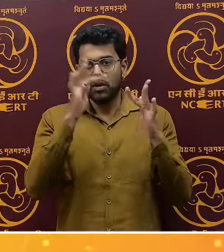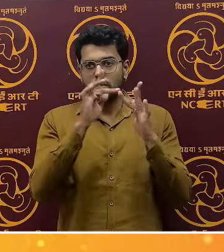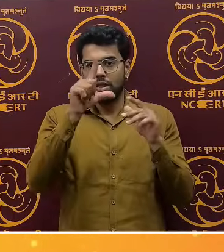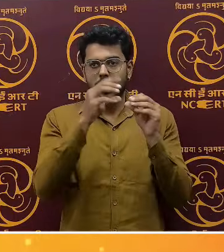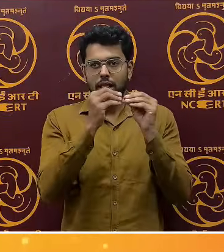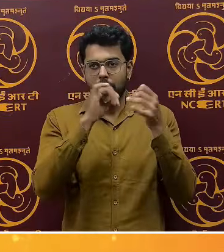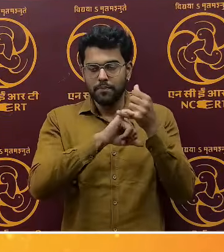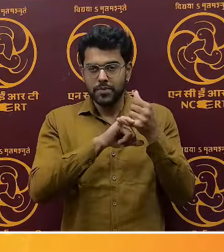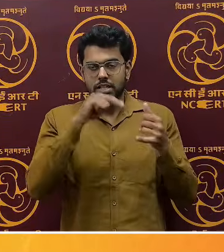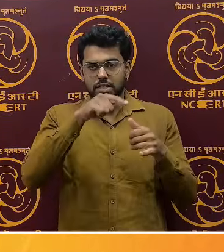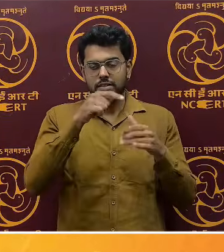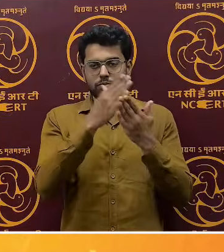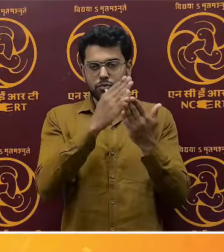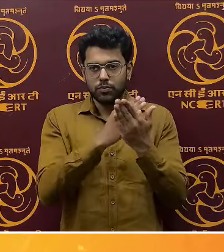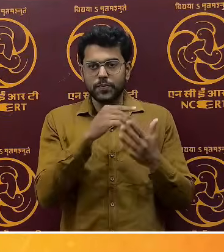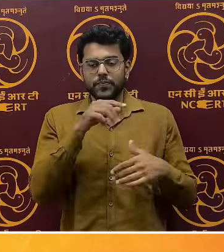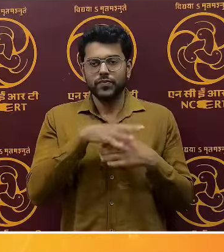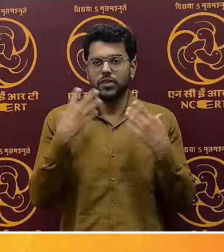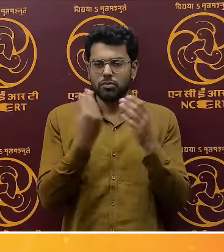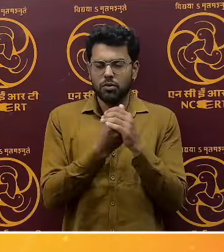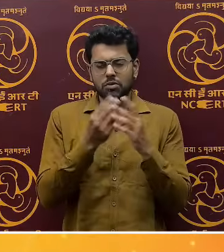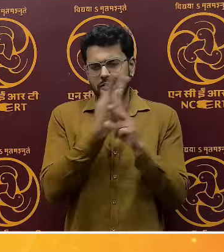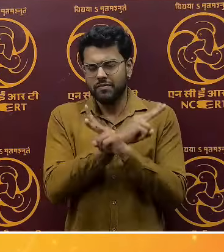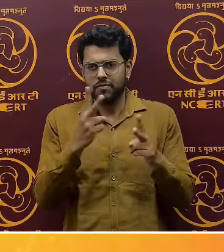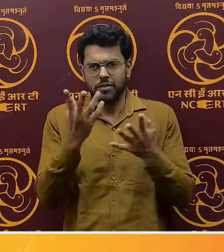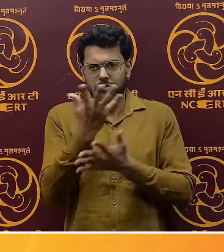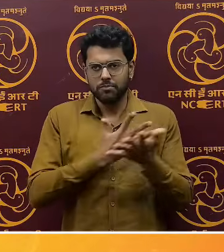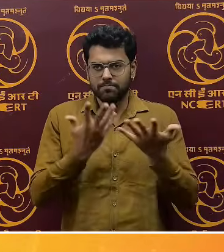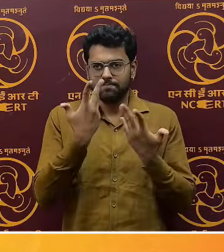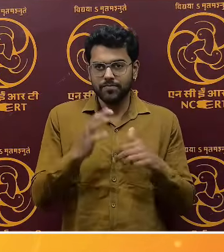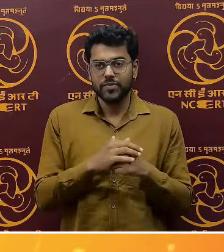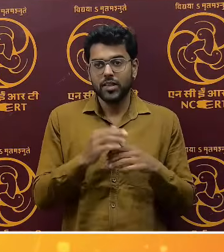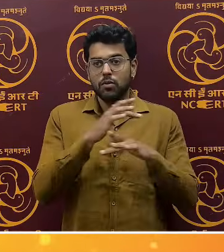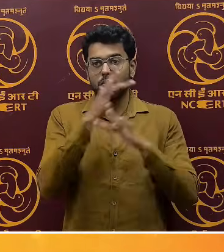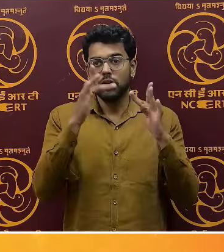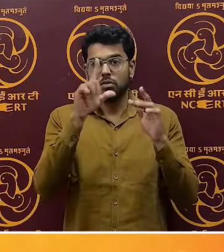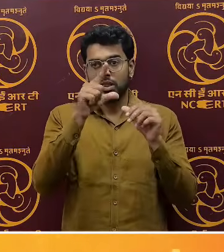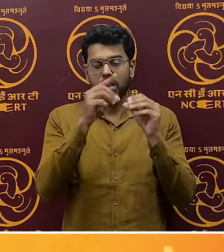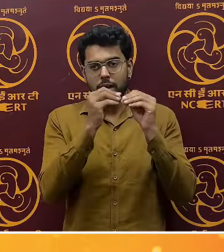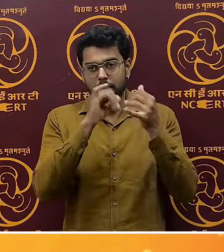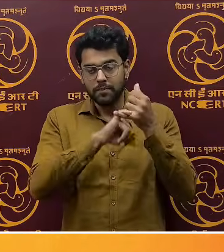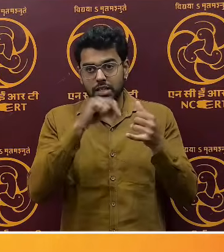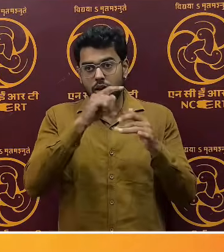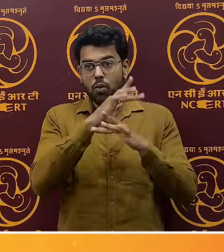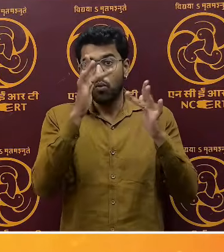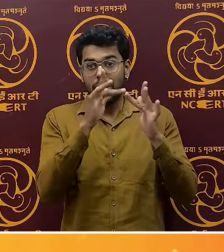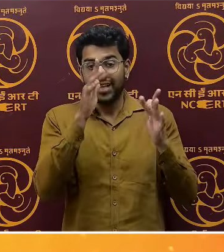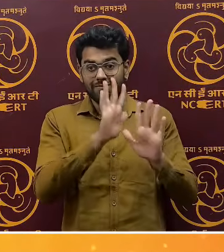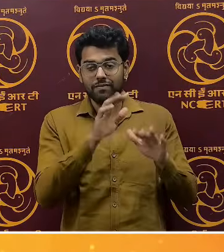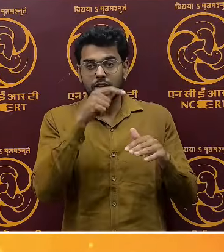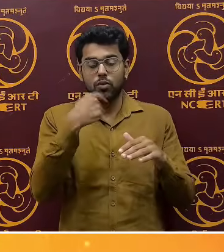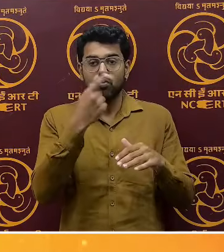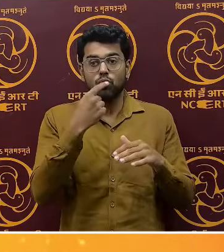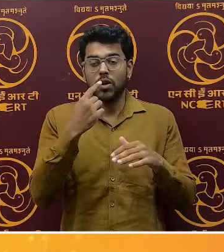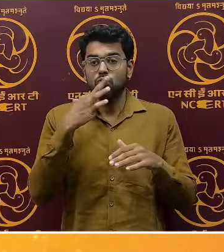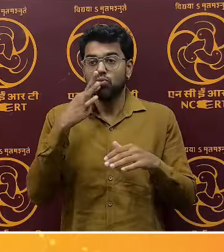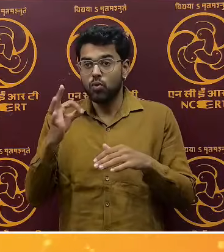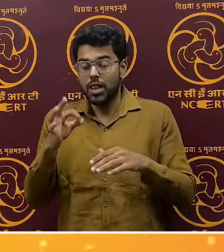Virtual labs, we have talked a lot about it. So the virtual lab is an online platform that simulates a real